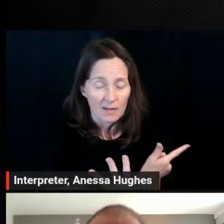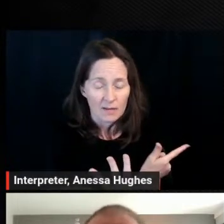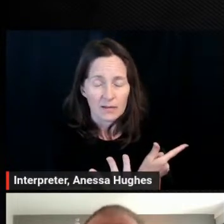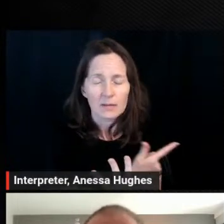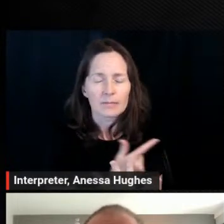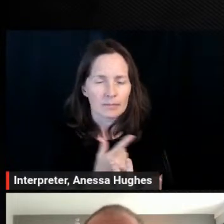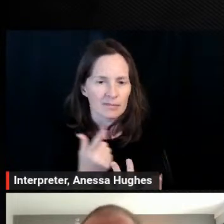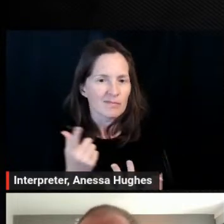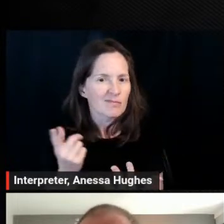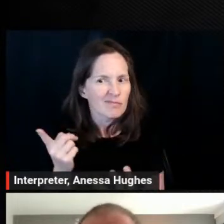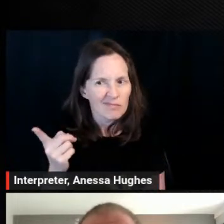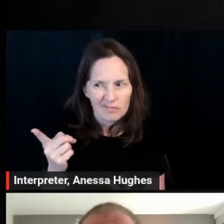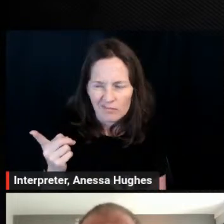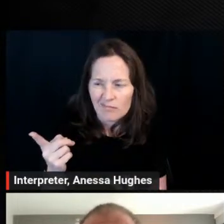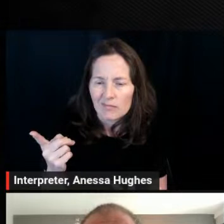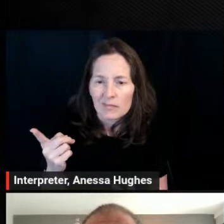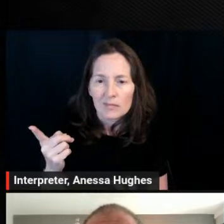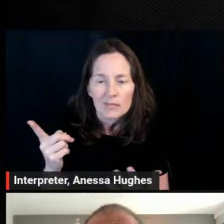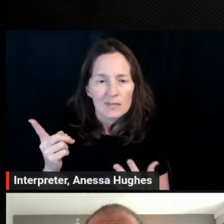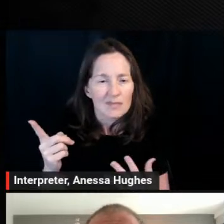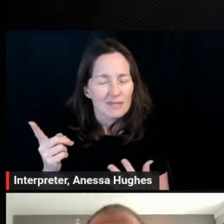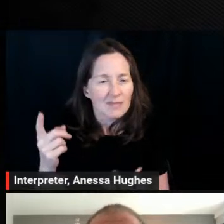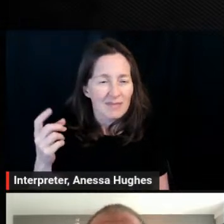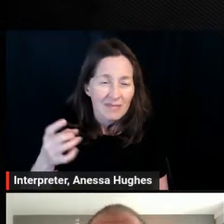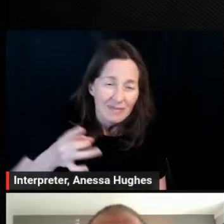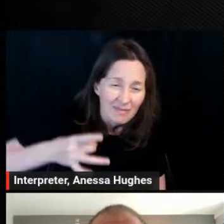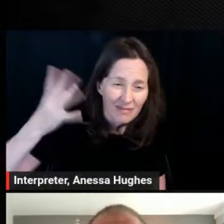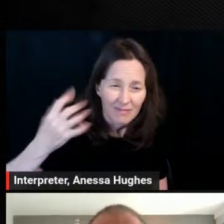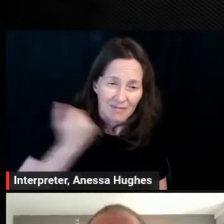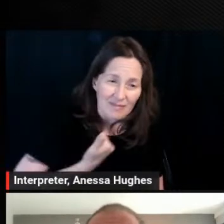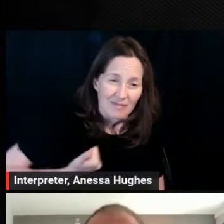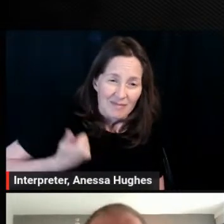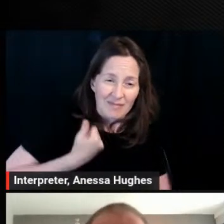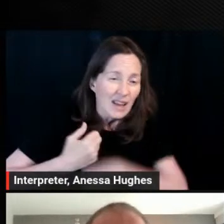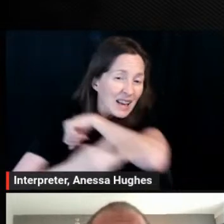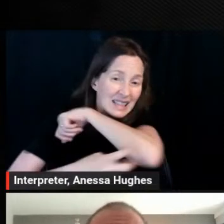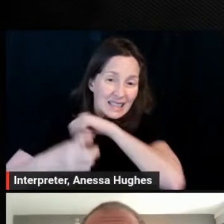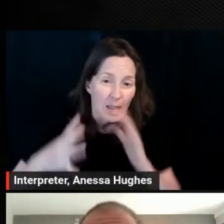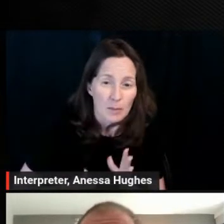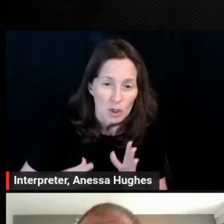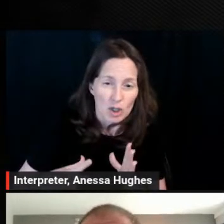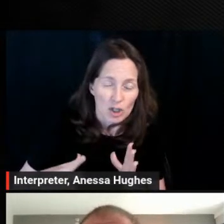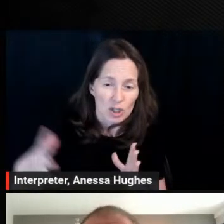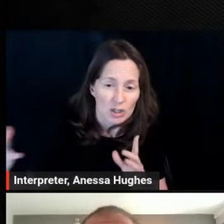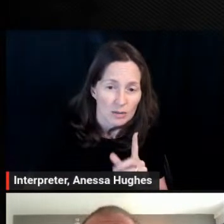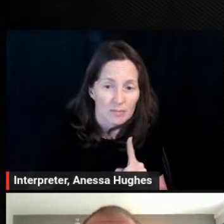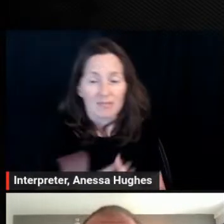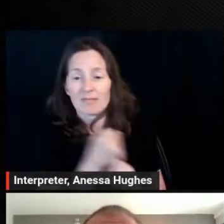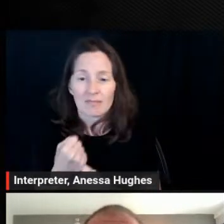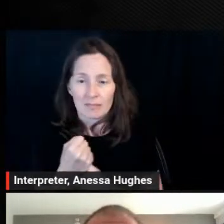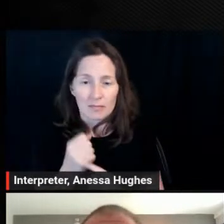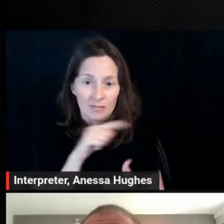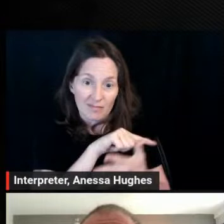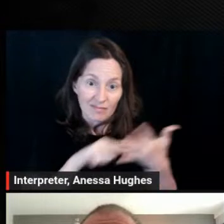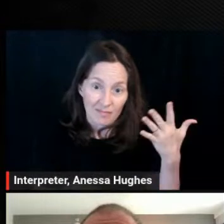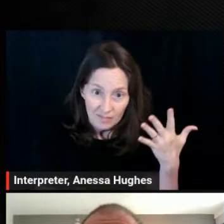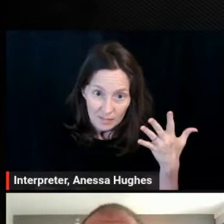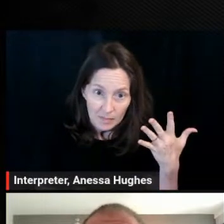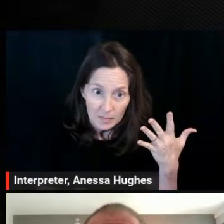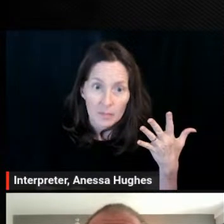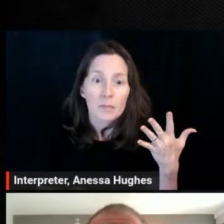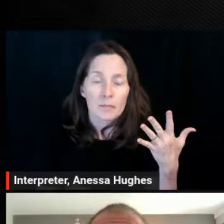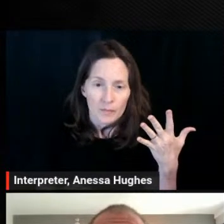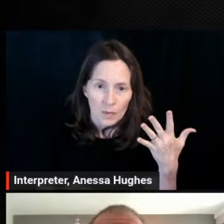fearsome gang of kidnappers. Their captors hustled them onto a ship just